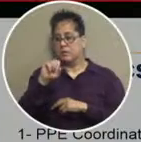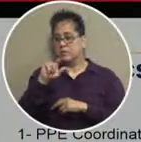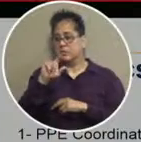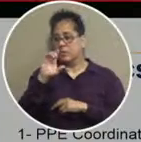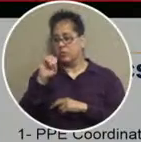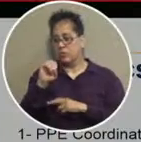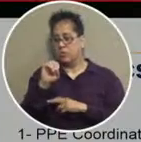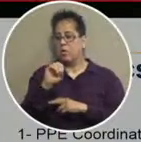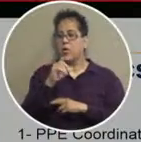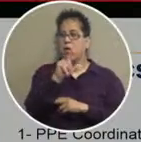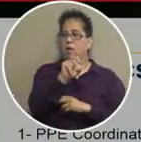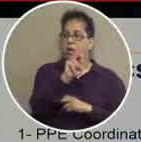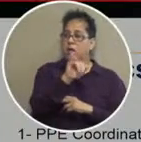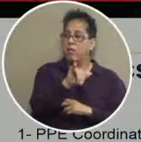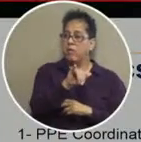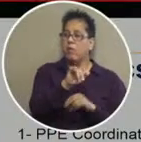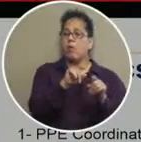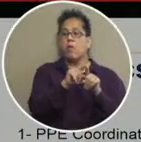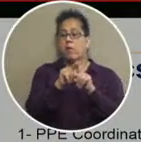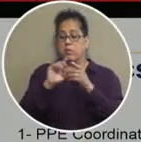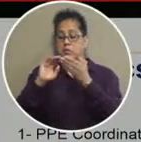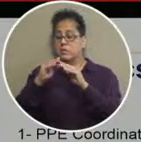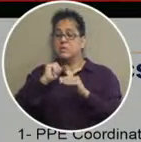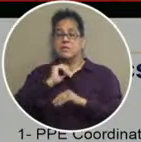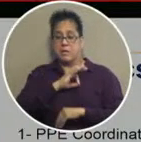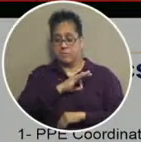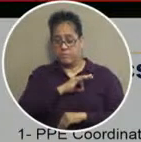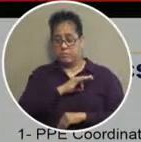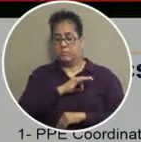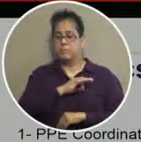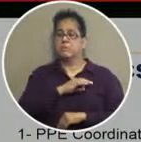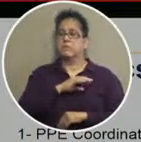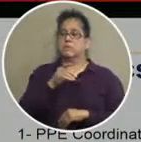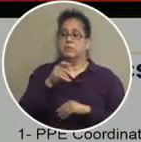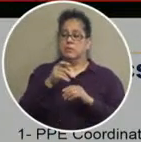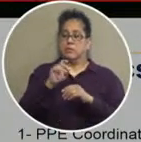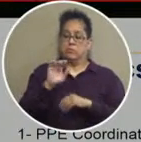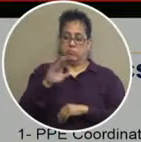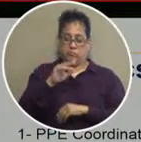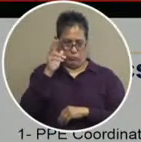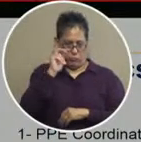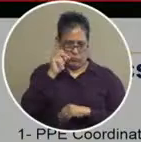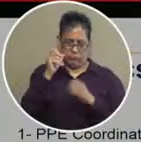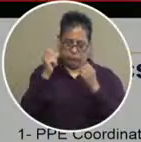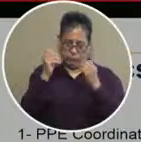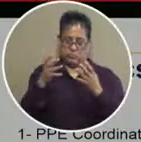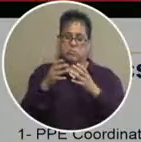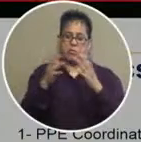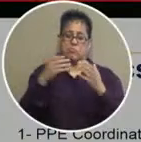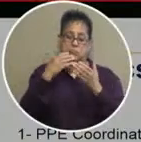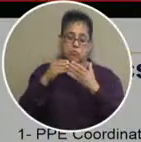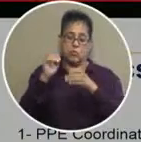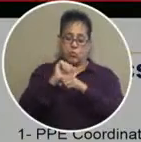Wolschlager. And finally, I want to thank the city staff from whom you have heard so much great work and effort and